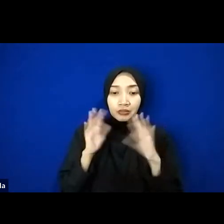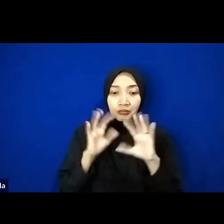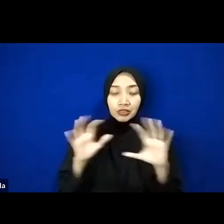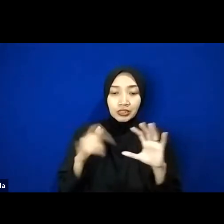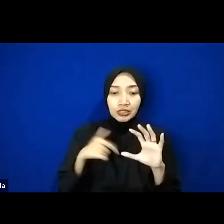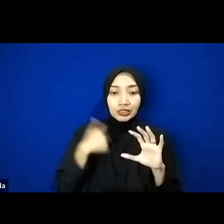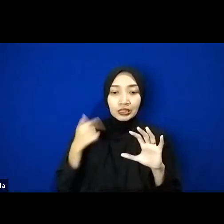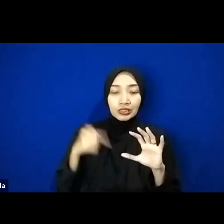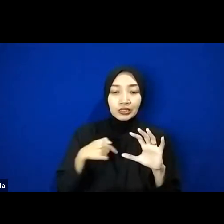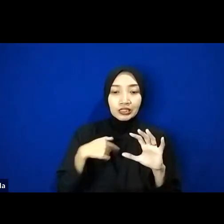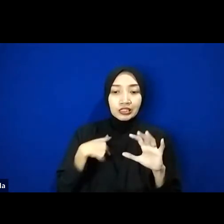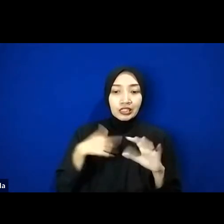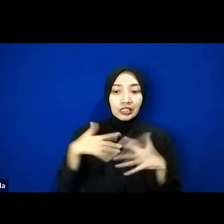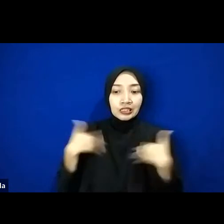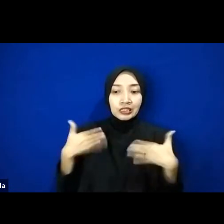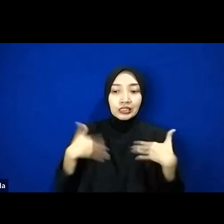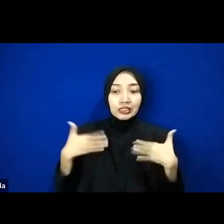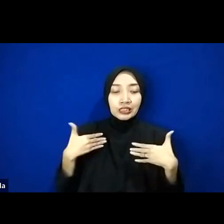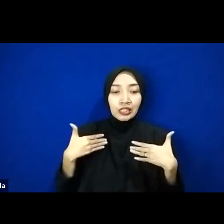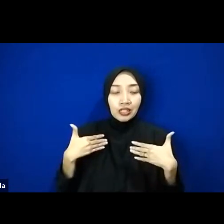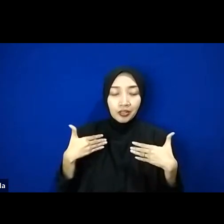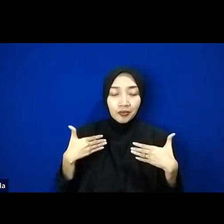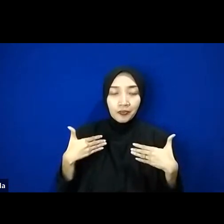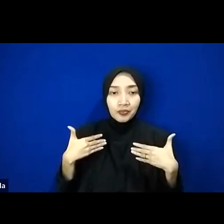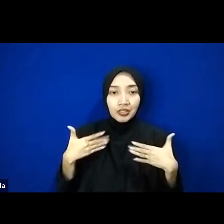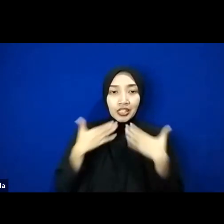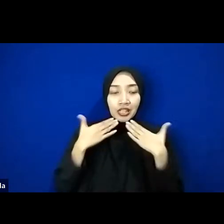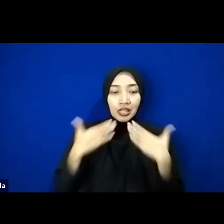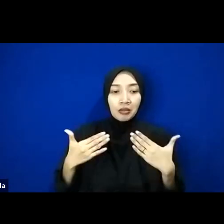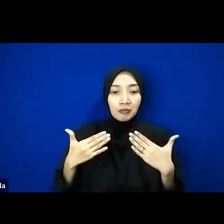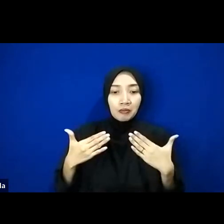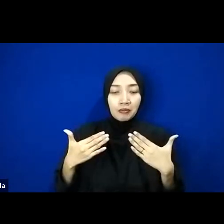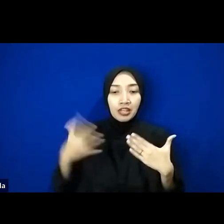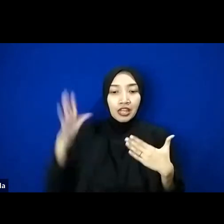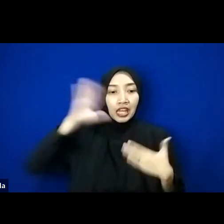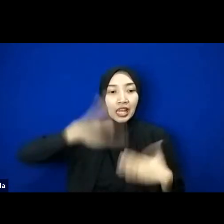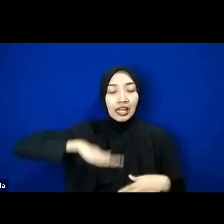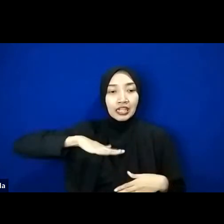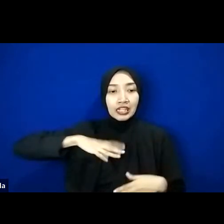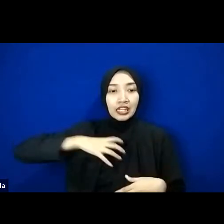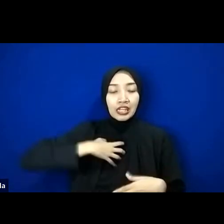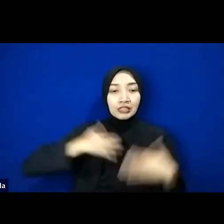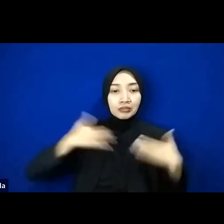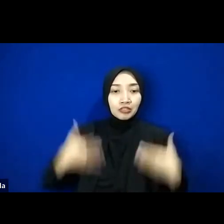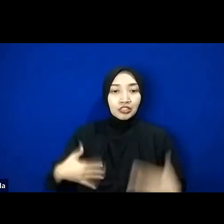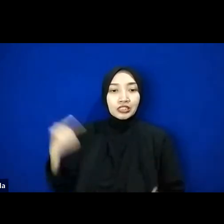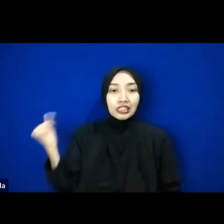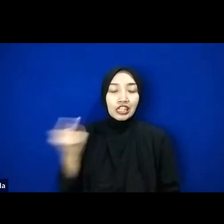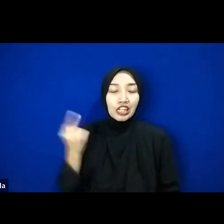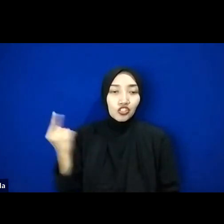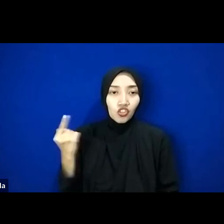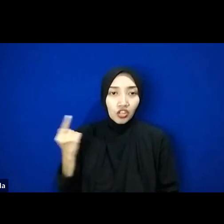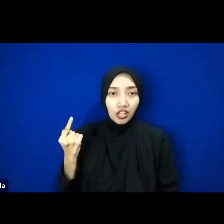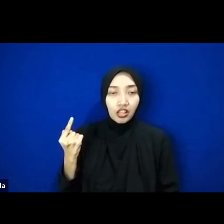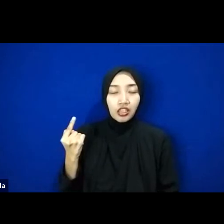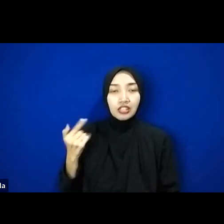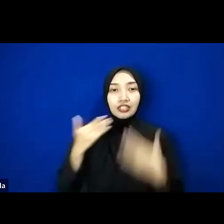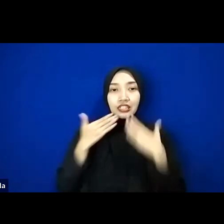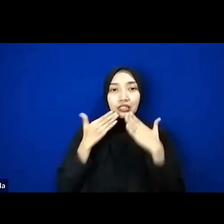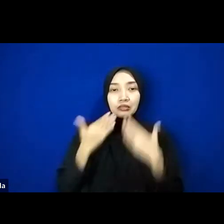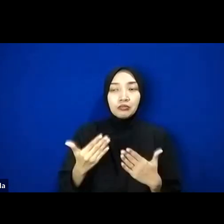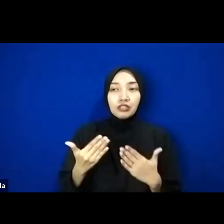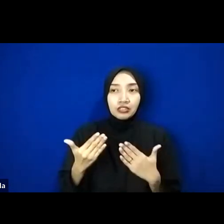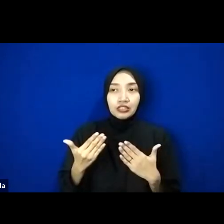happy International Human Rights Day. Thanks for the opportunity by ICJR that allow me to